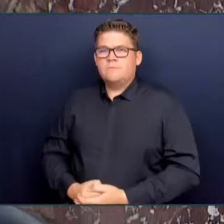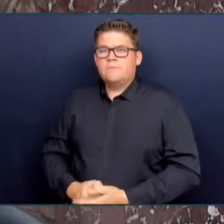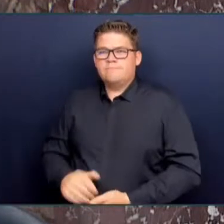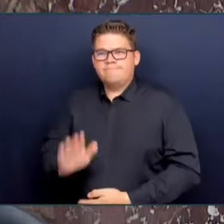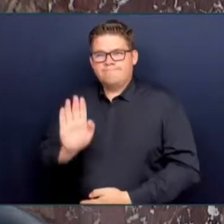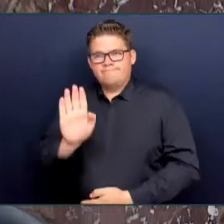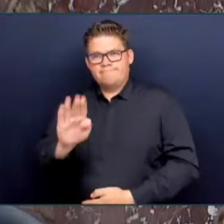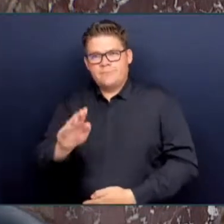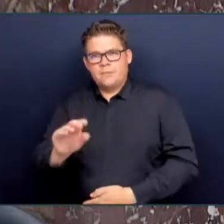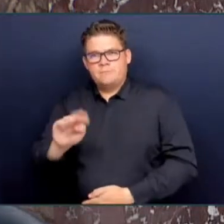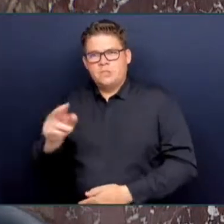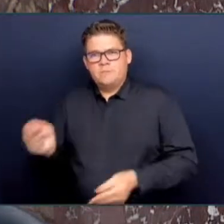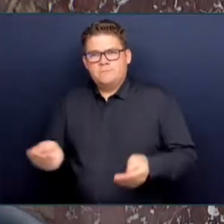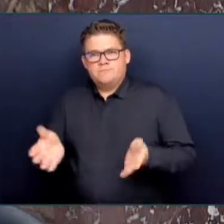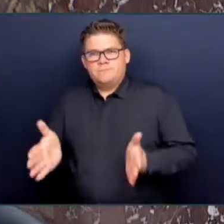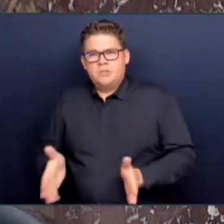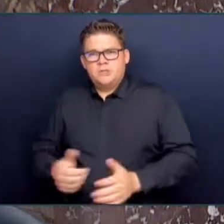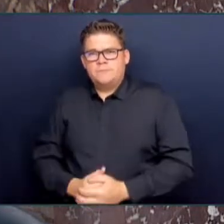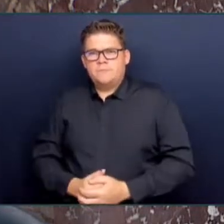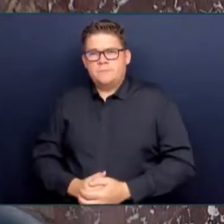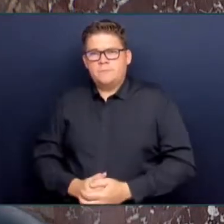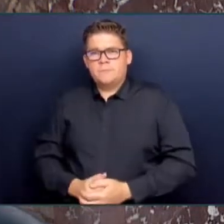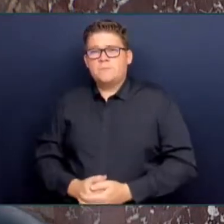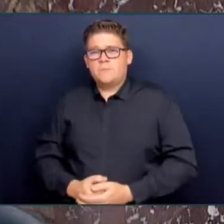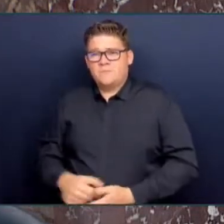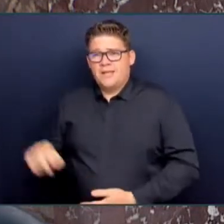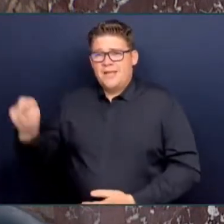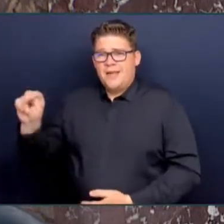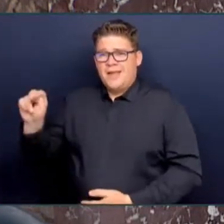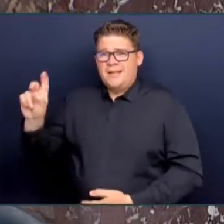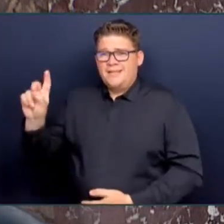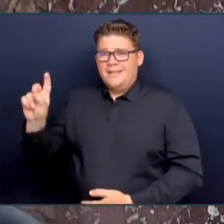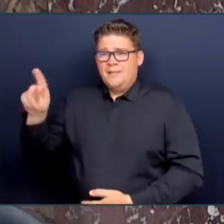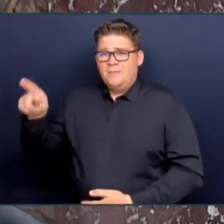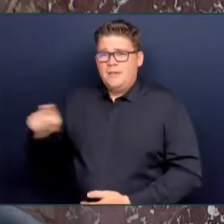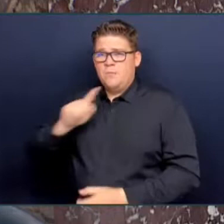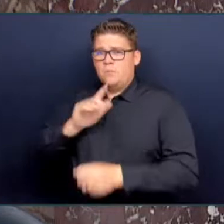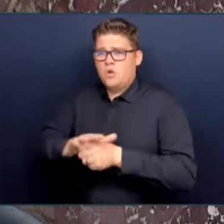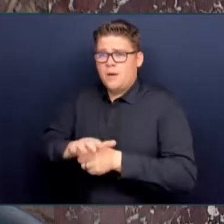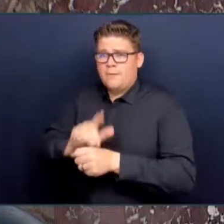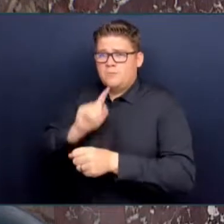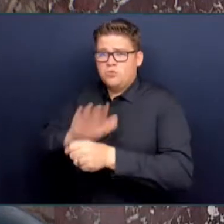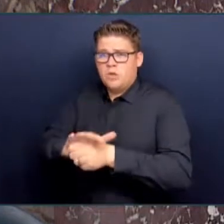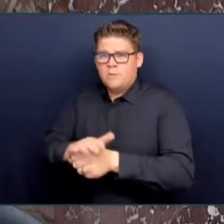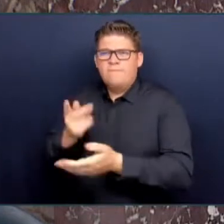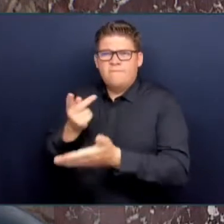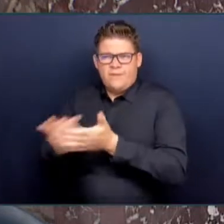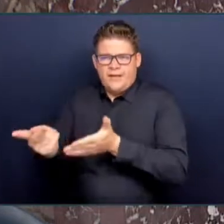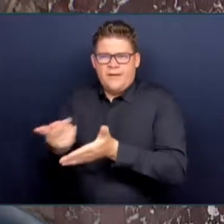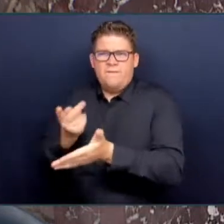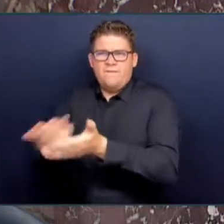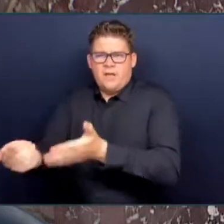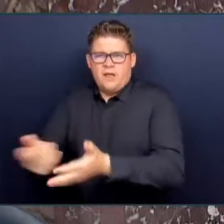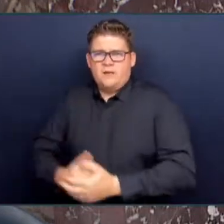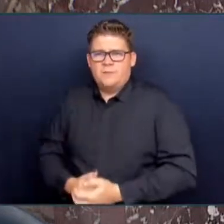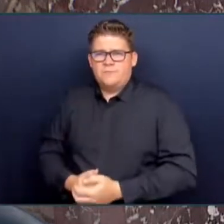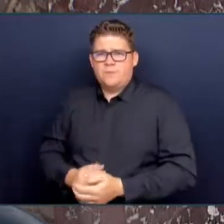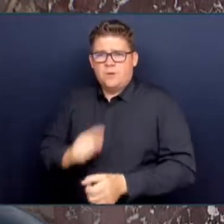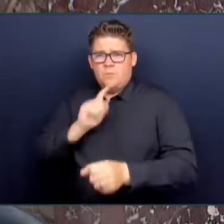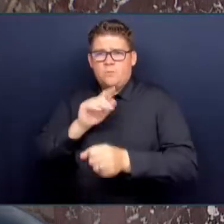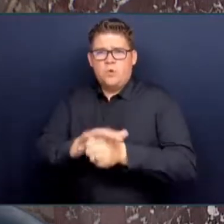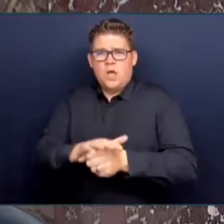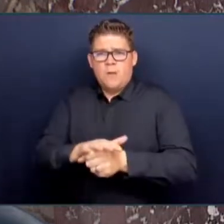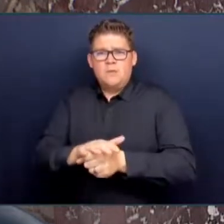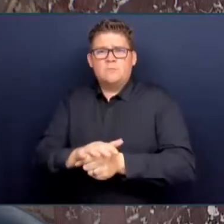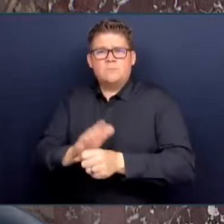we've canvassed in this House, there's probably none more disappointing than their failed promise to make housing more affordable. Just